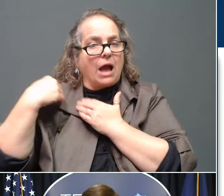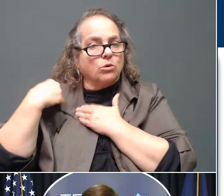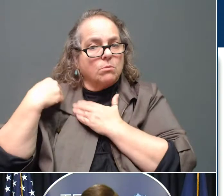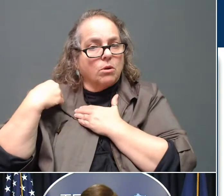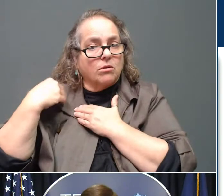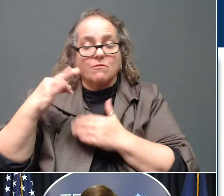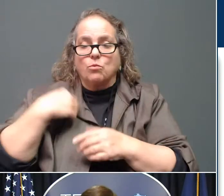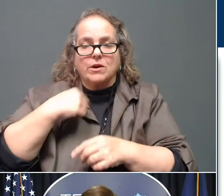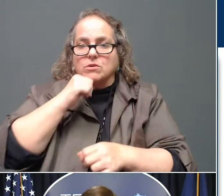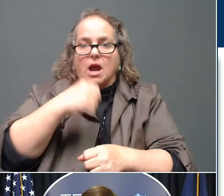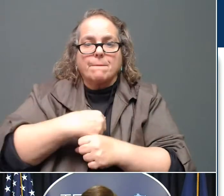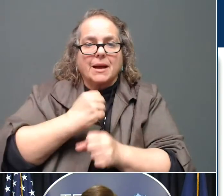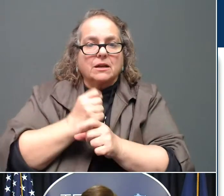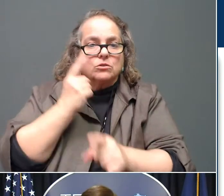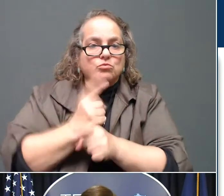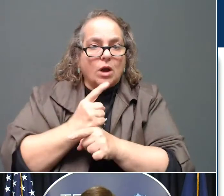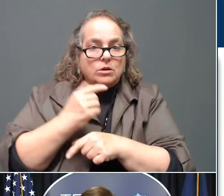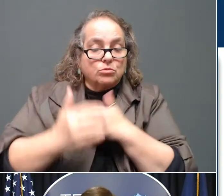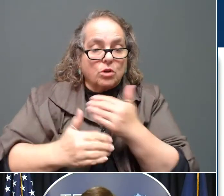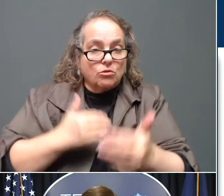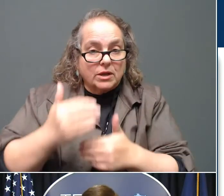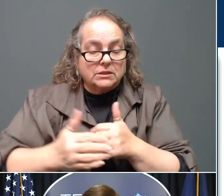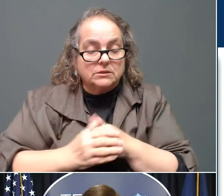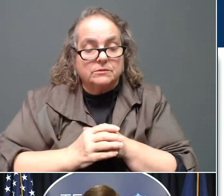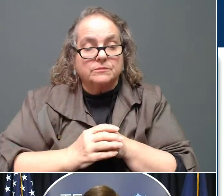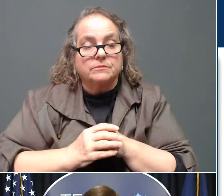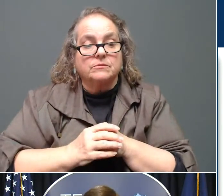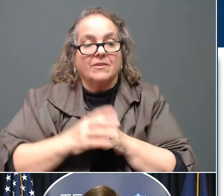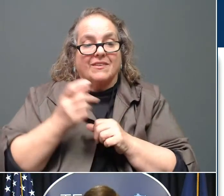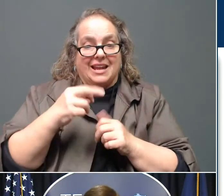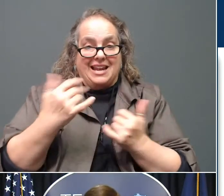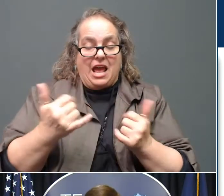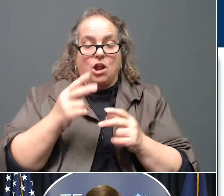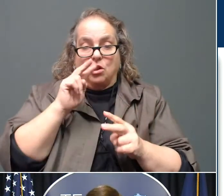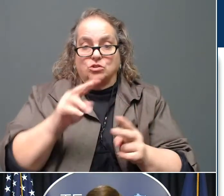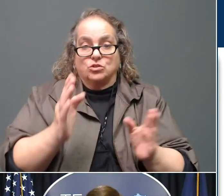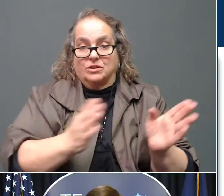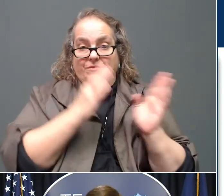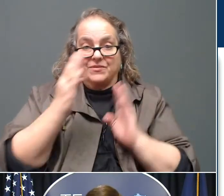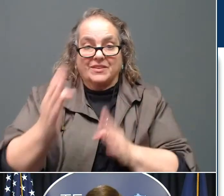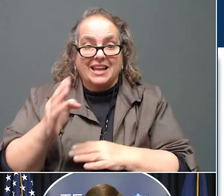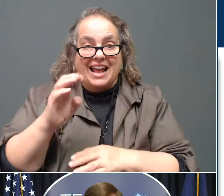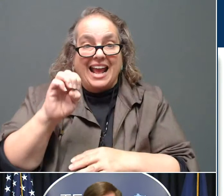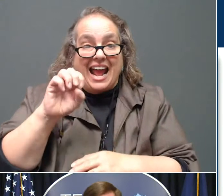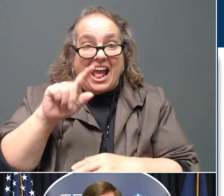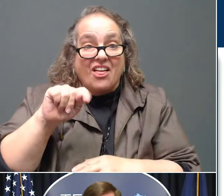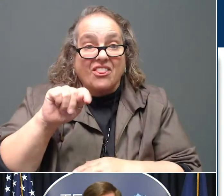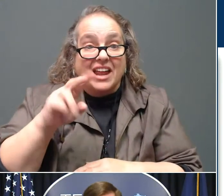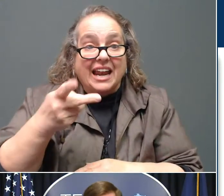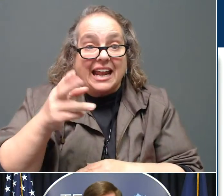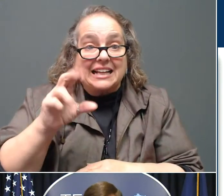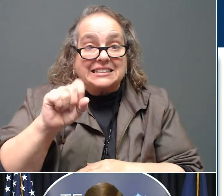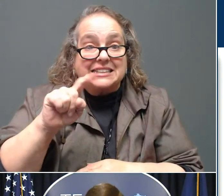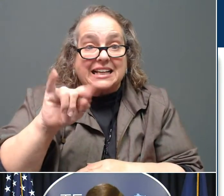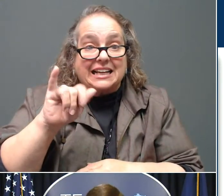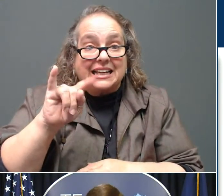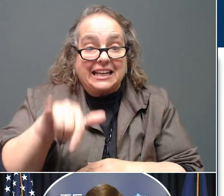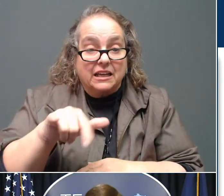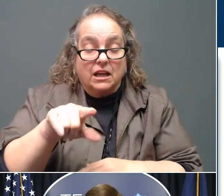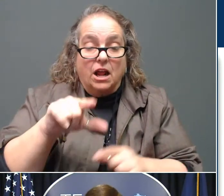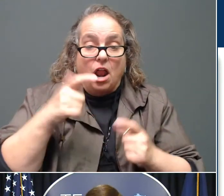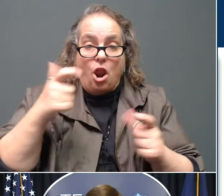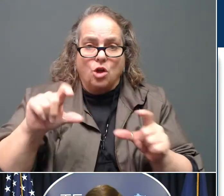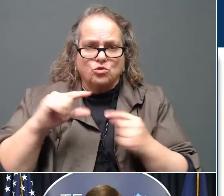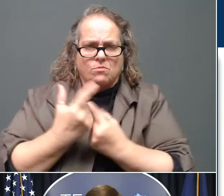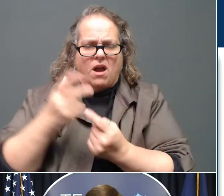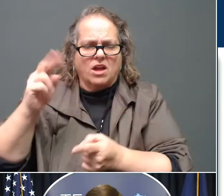progress that we need to. Then let's look at ethnicity. What you see here is there's a larger group of unknown, but